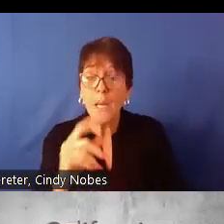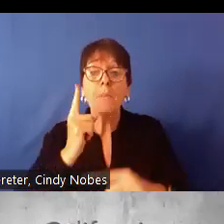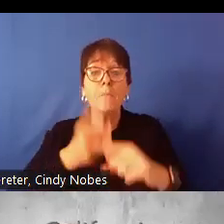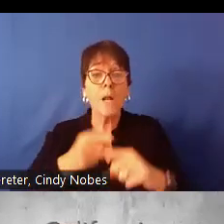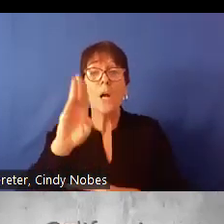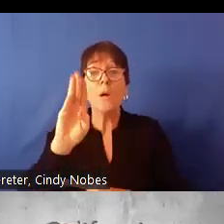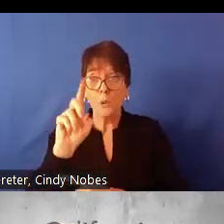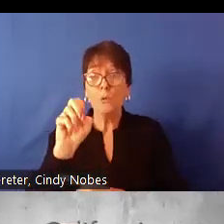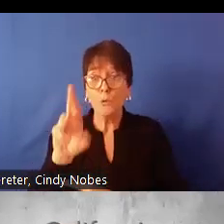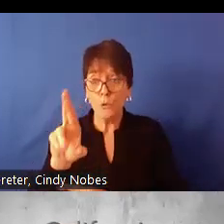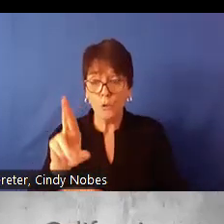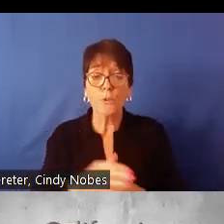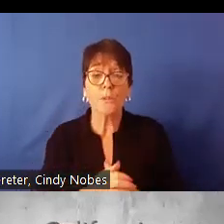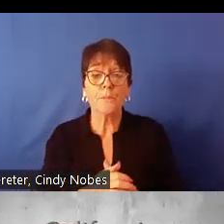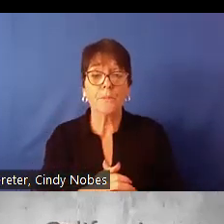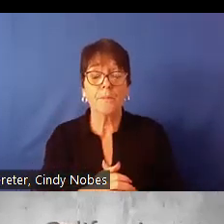zip codes.